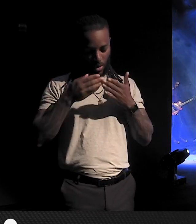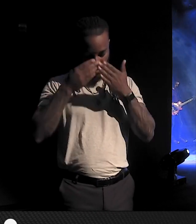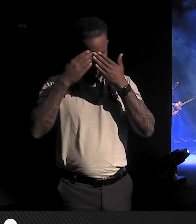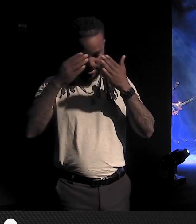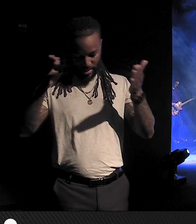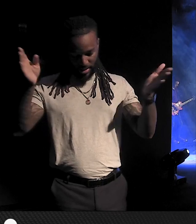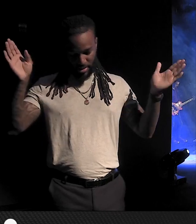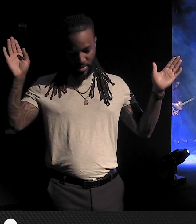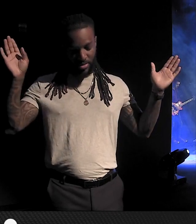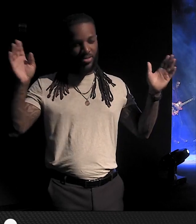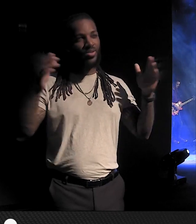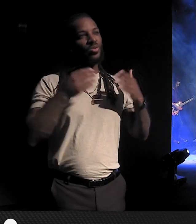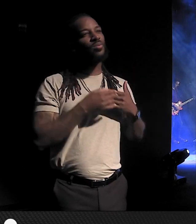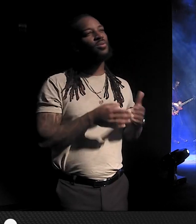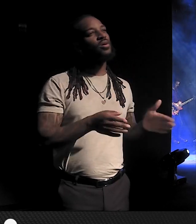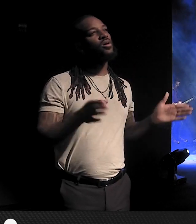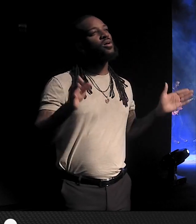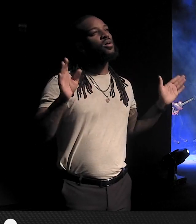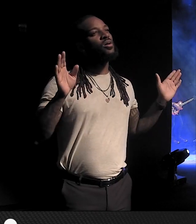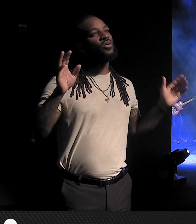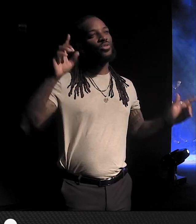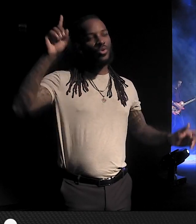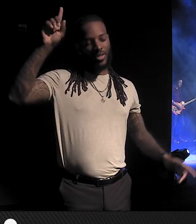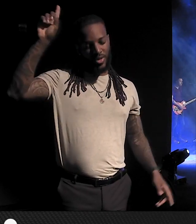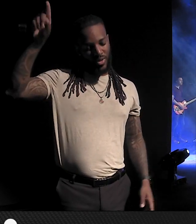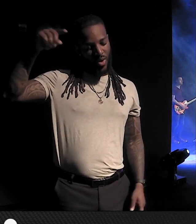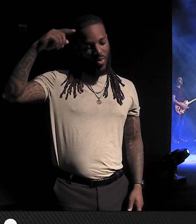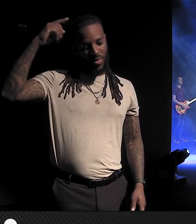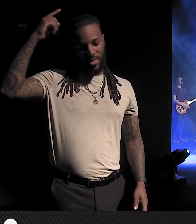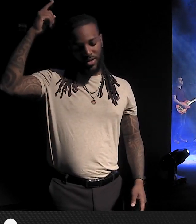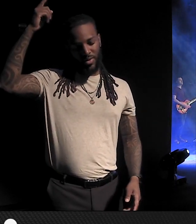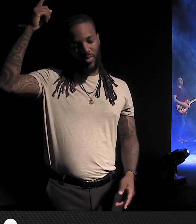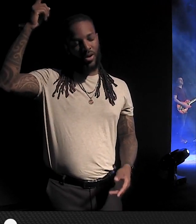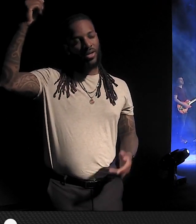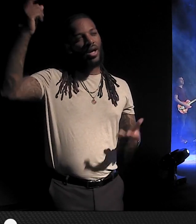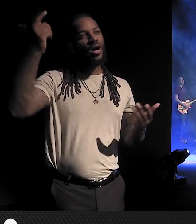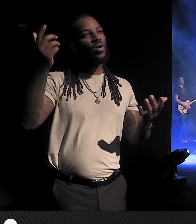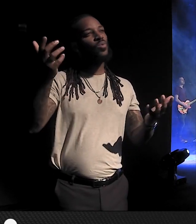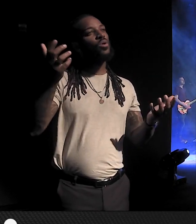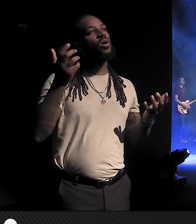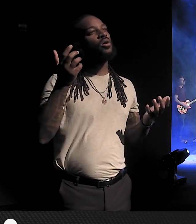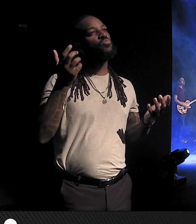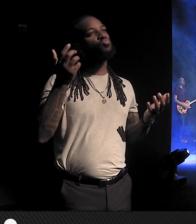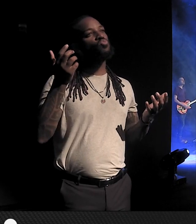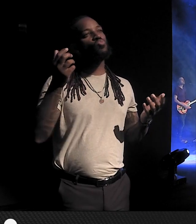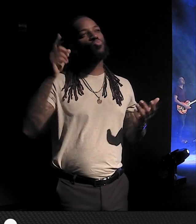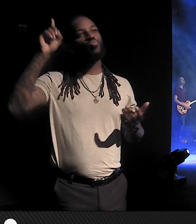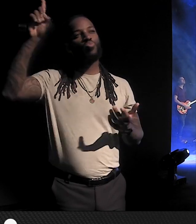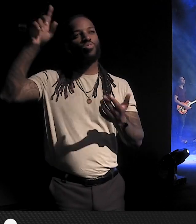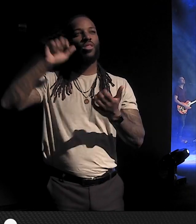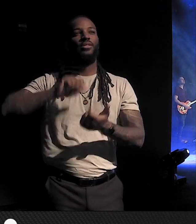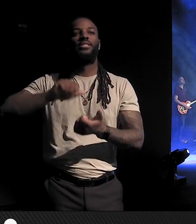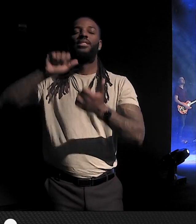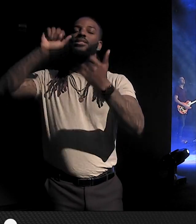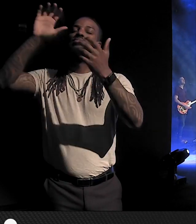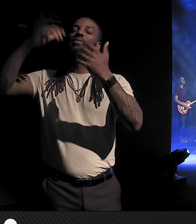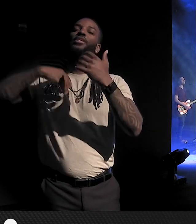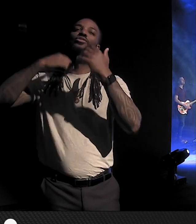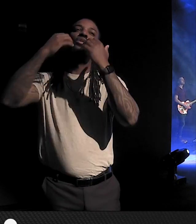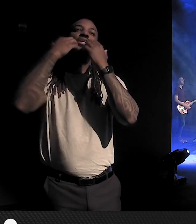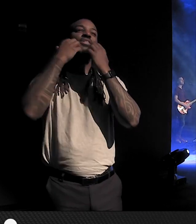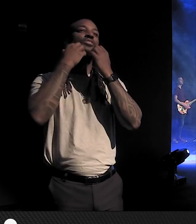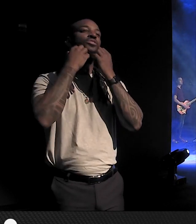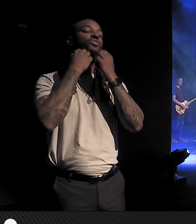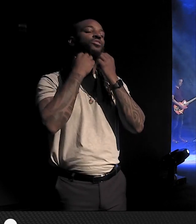Open hands and open heart. You're the only one I want. Your presence is